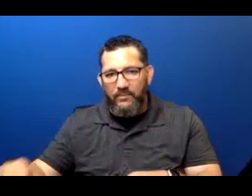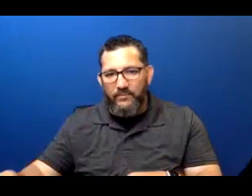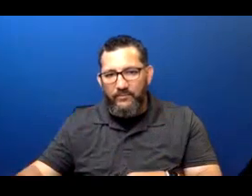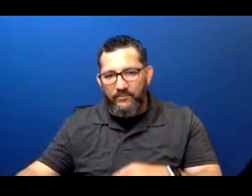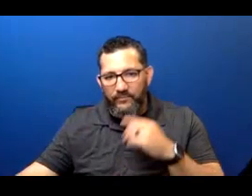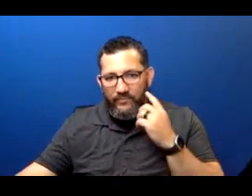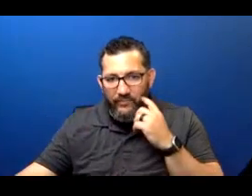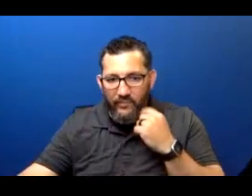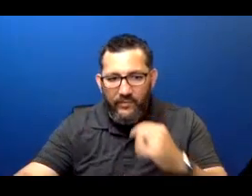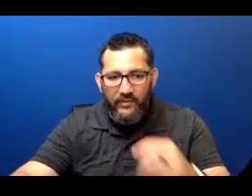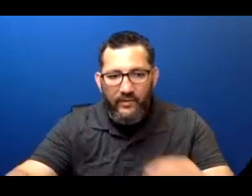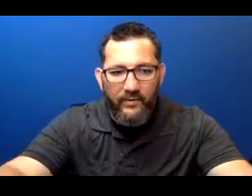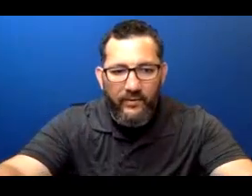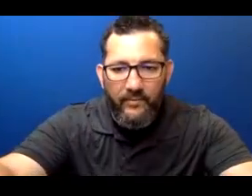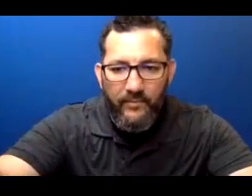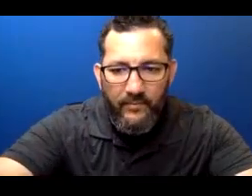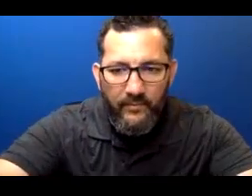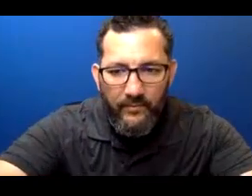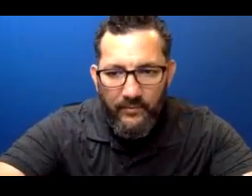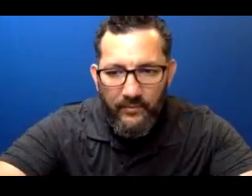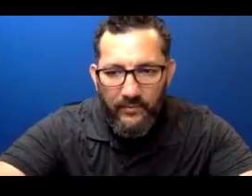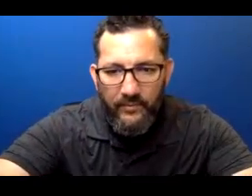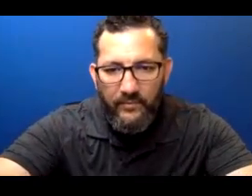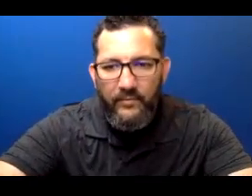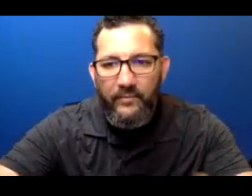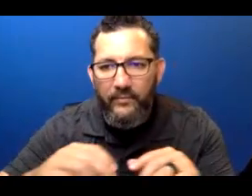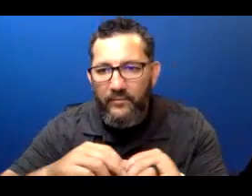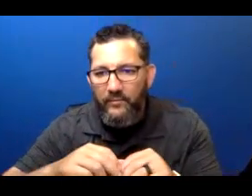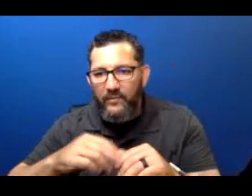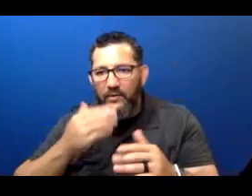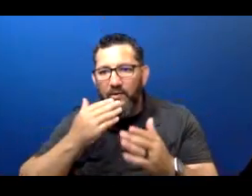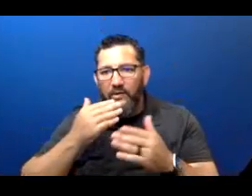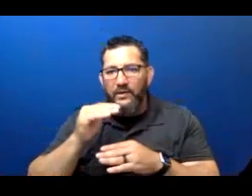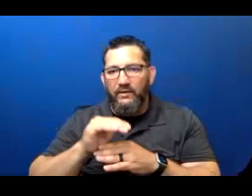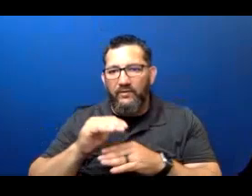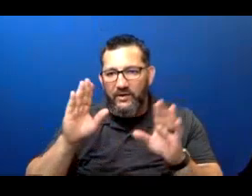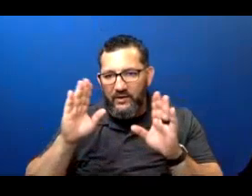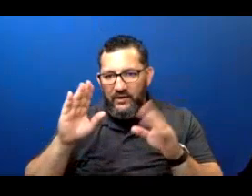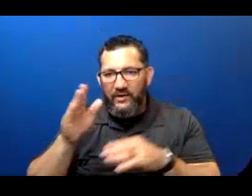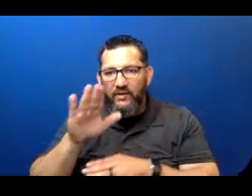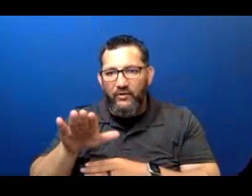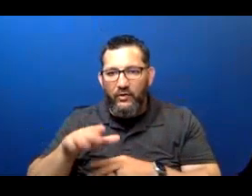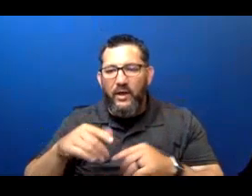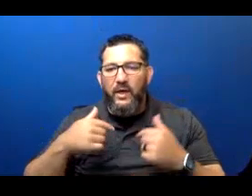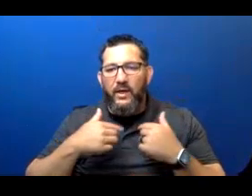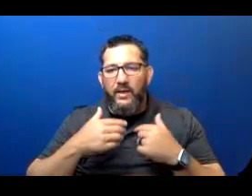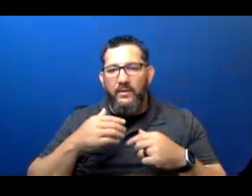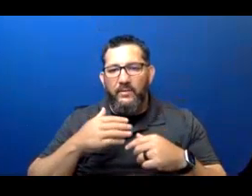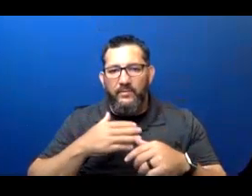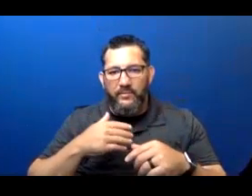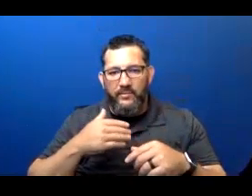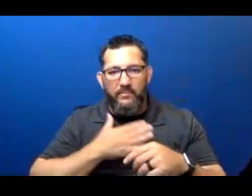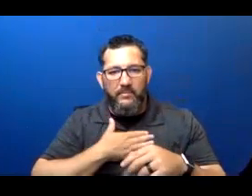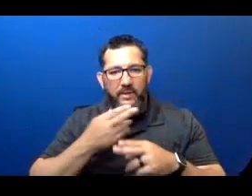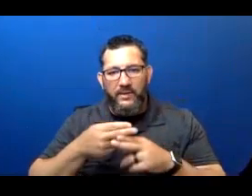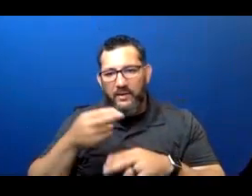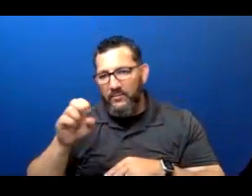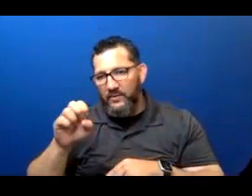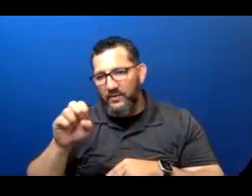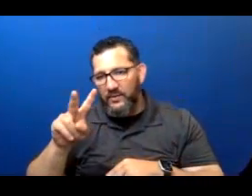Well, hello everyone. Can you hear me okay? Yes. Okay, perfect. So my name is